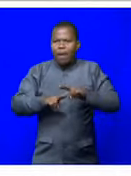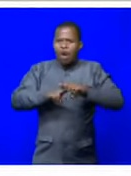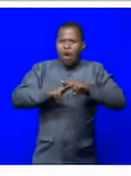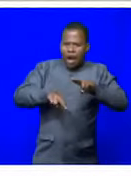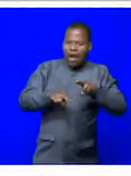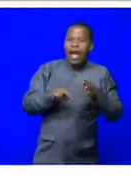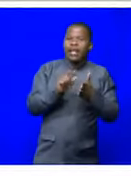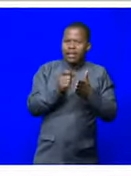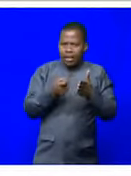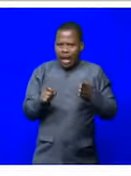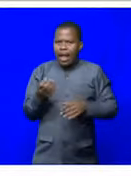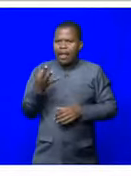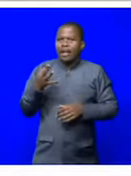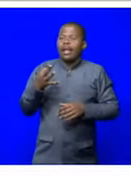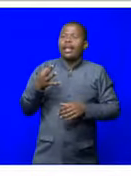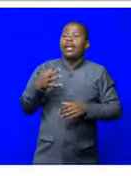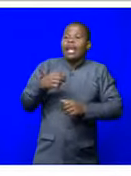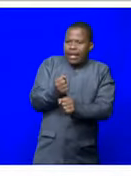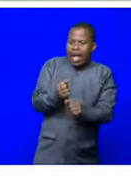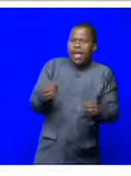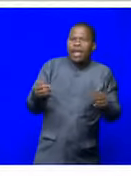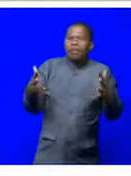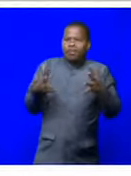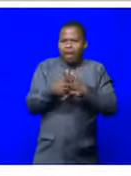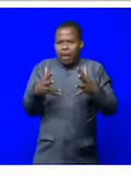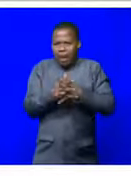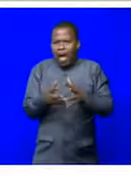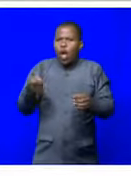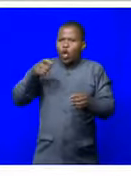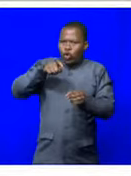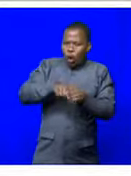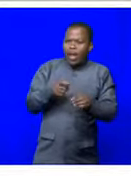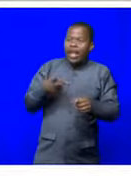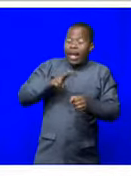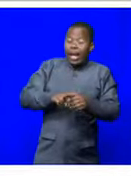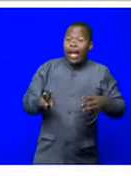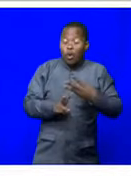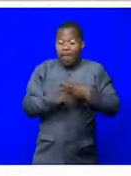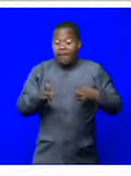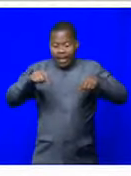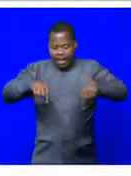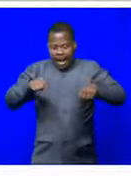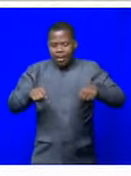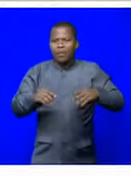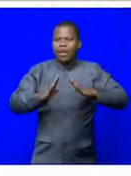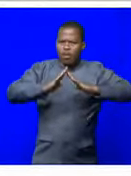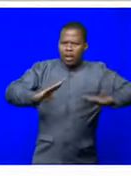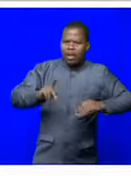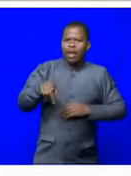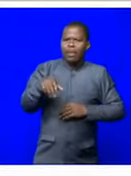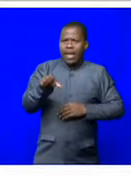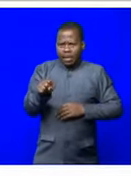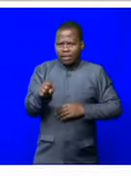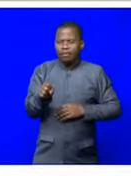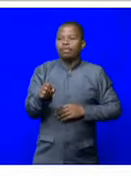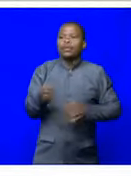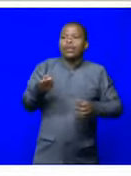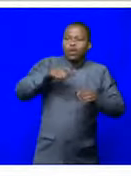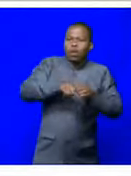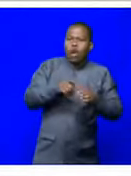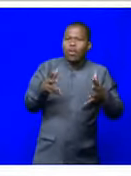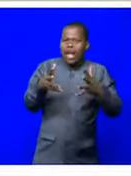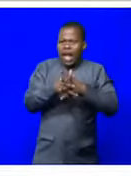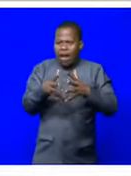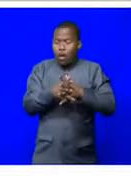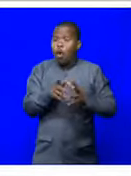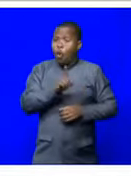lamathathu nabo-PS kuleli vikile. Lasibuke khona ukuthi ingabe uPS bangambambisa kanjani uhulumende ukuthi